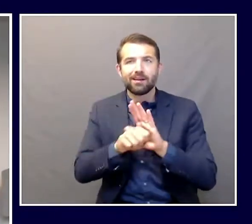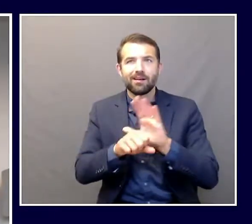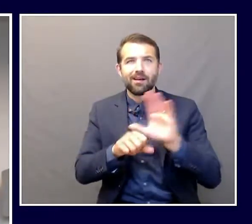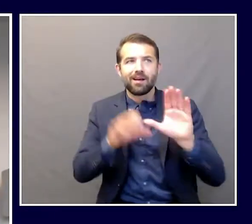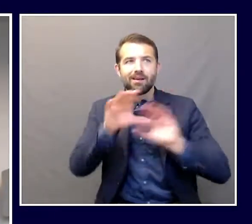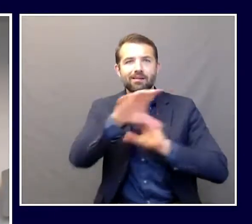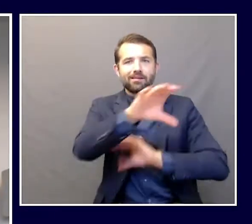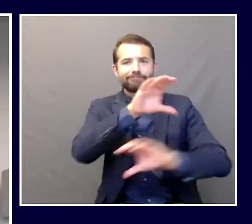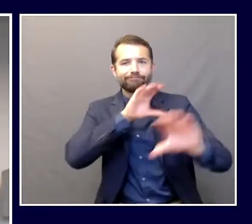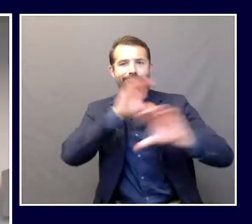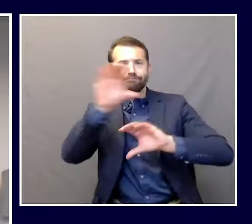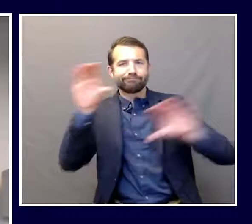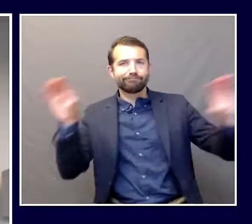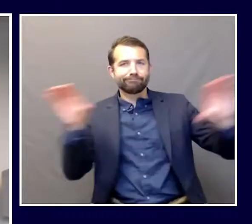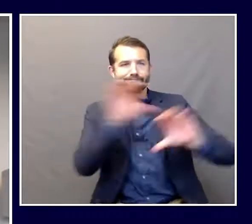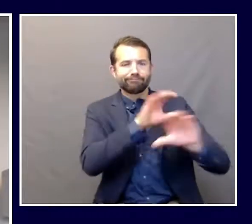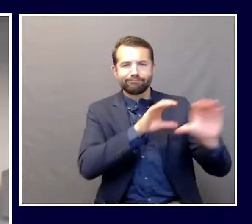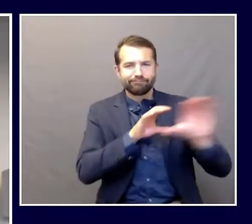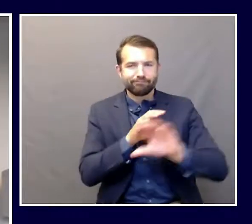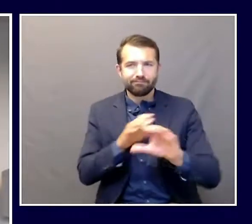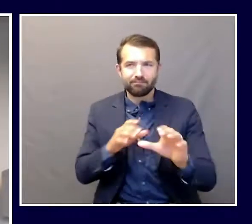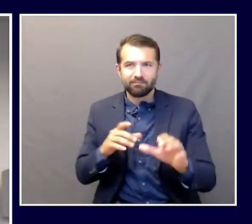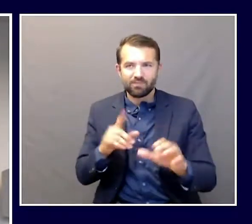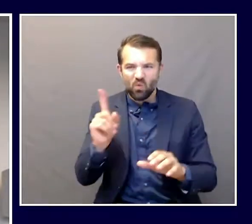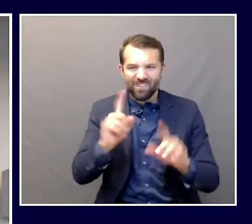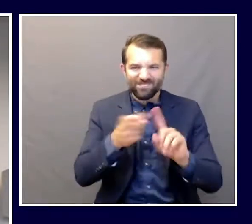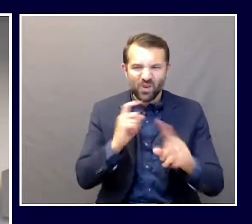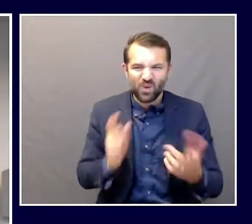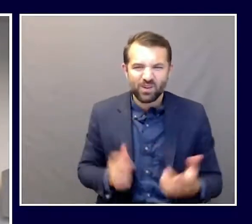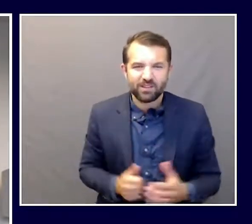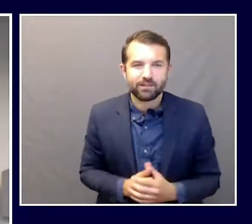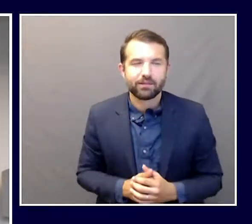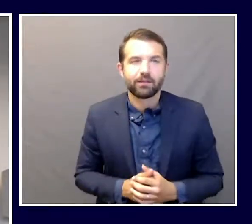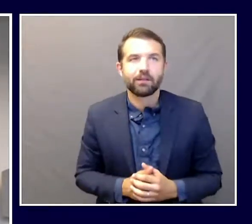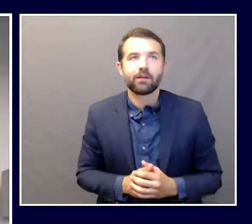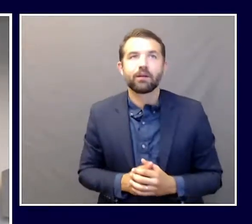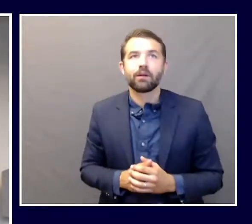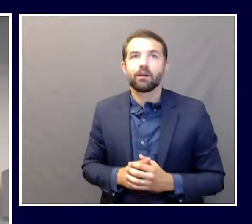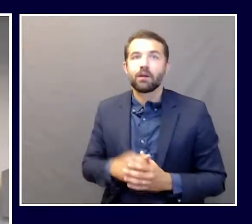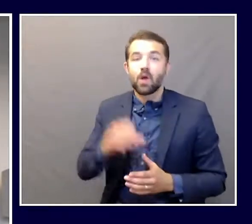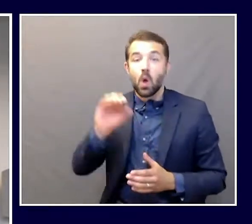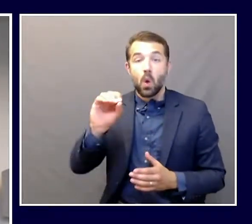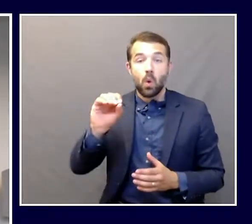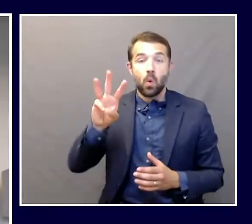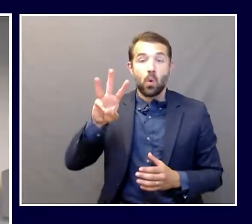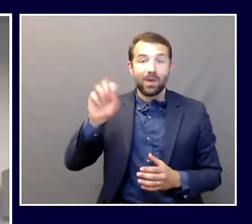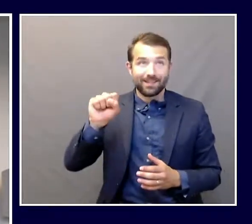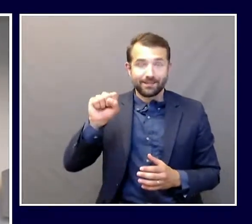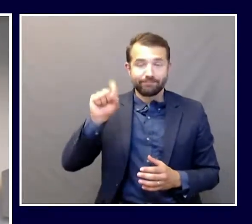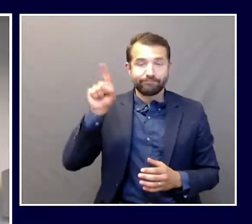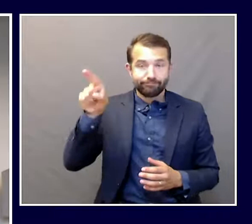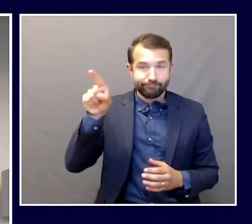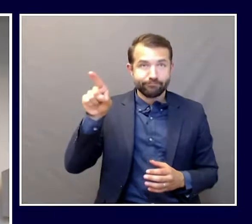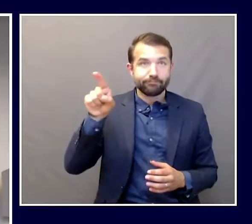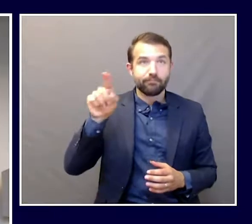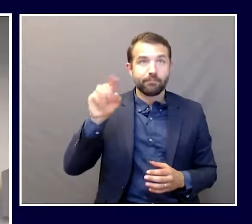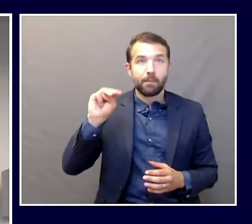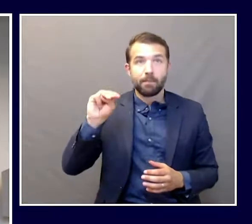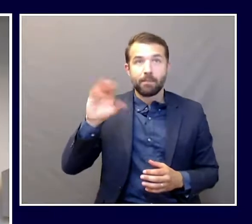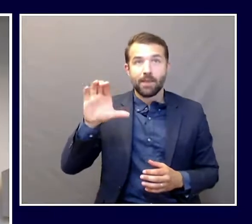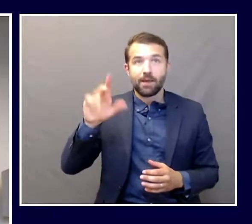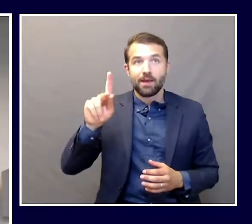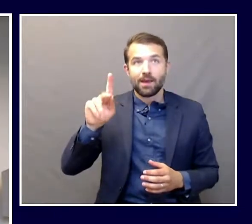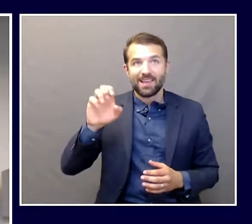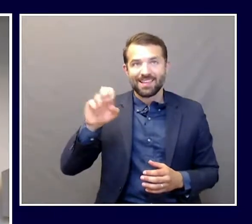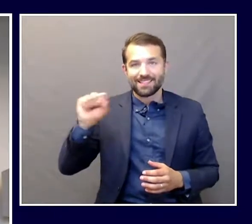not just, so we can receive doses not just from Operation Warp Speed and McKesson, but from other states, from the